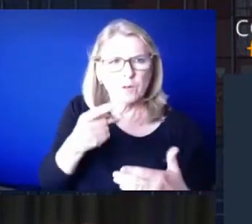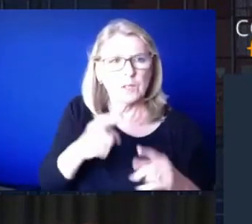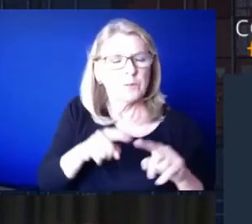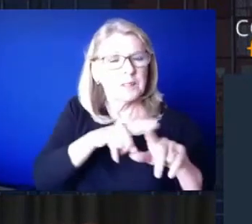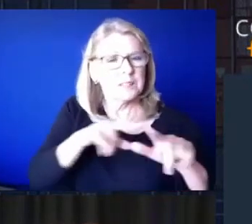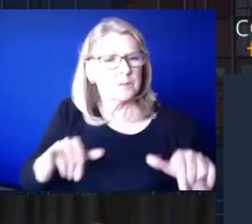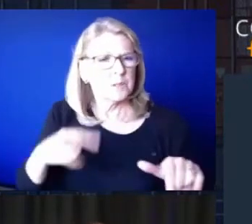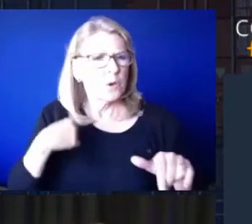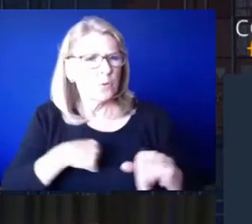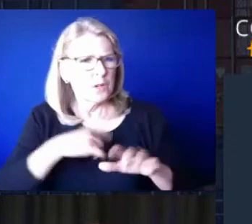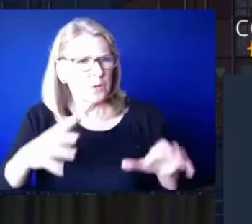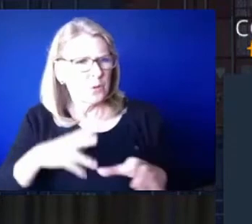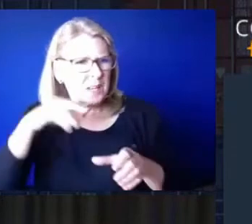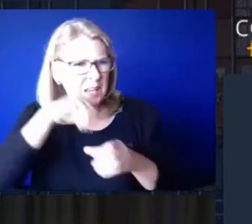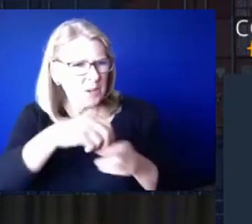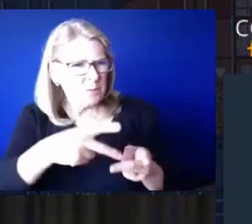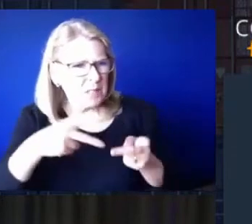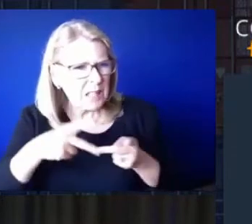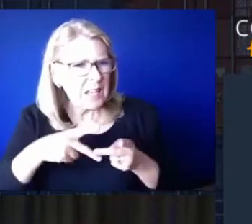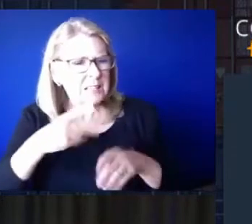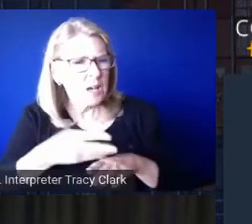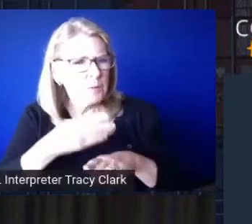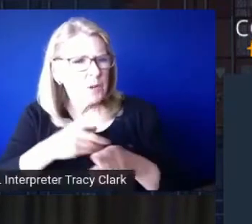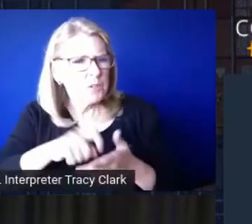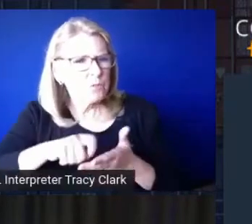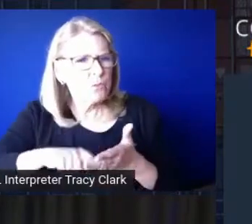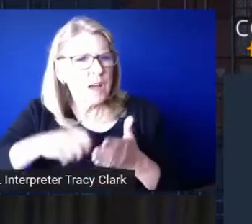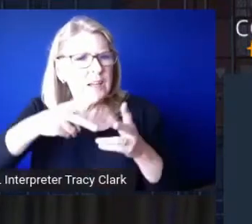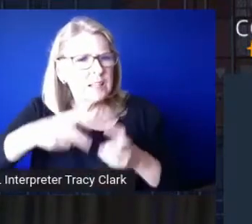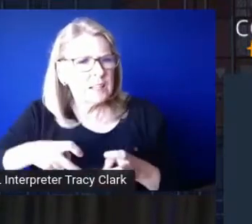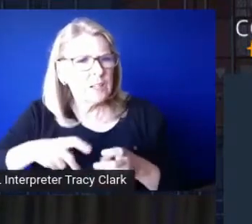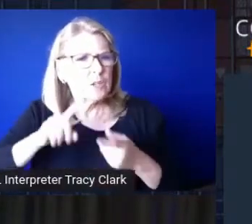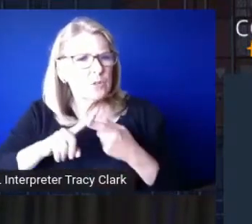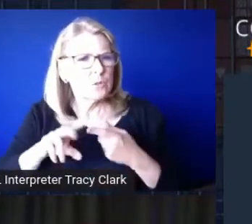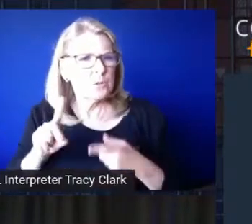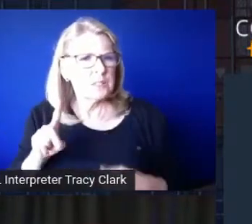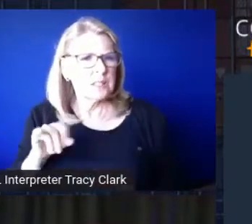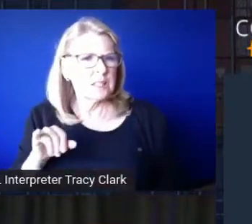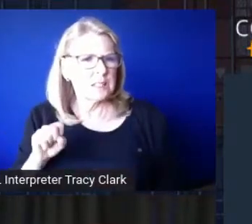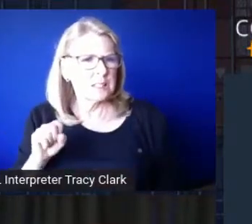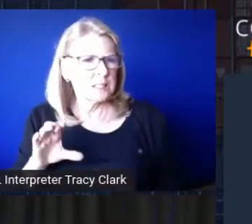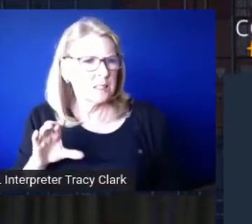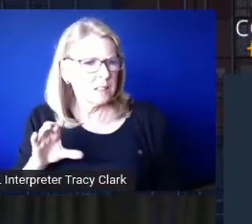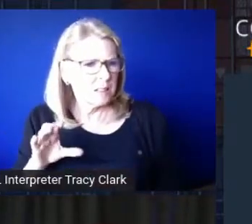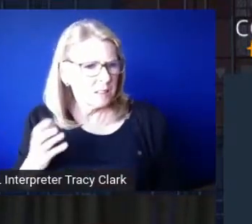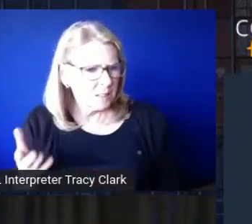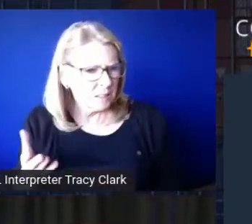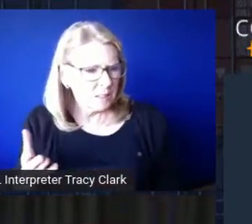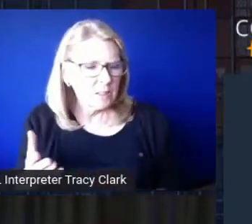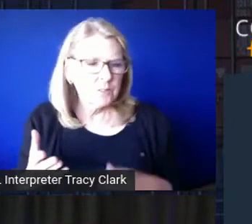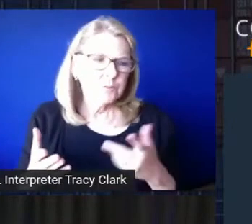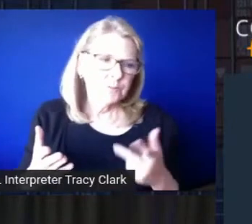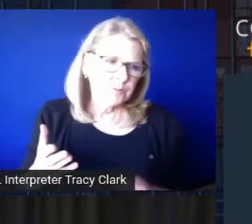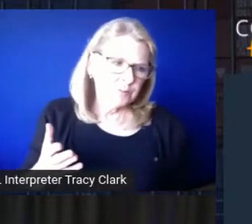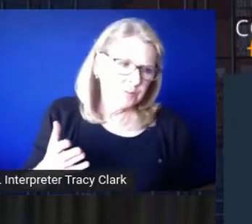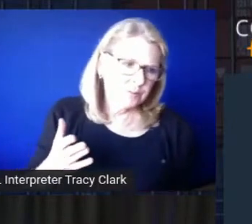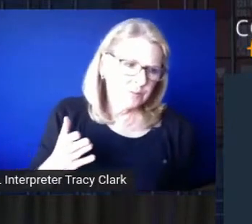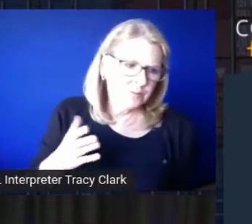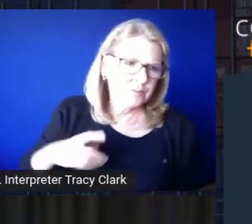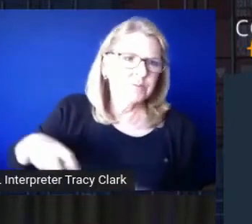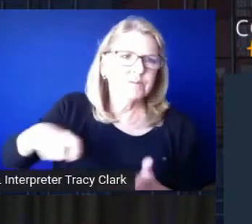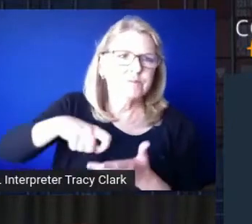to disk an upgrade process? So yeah, it's a little bit of a misnomer that it's